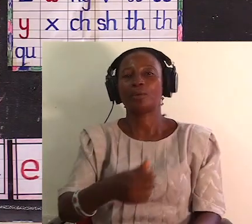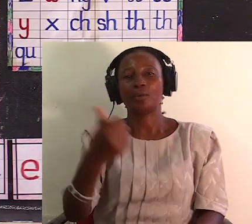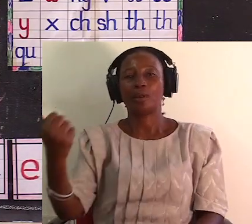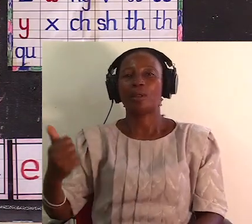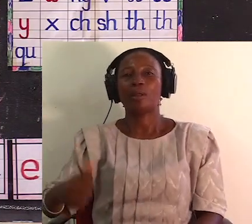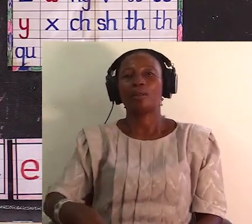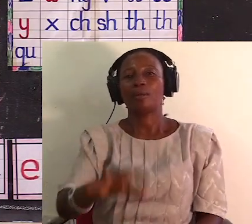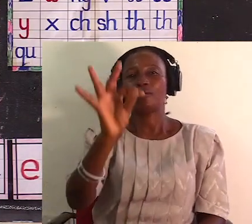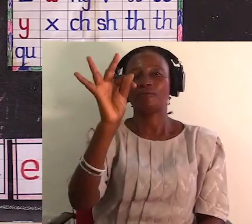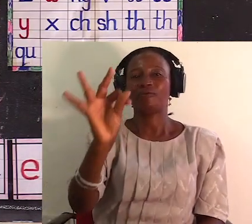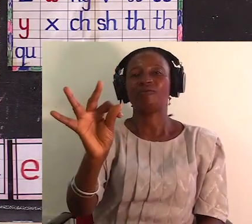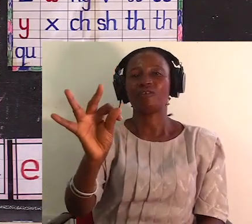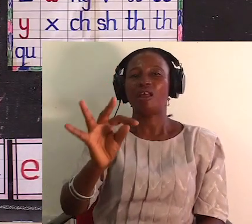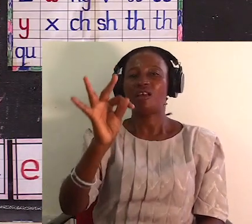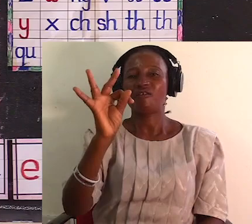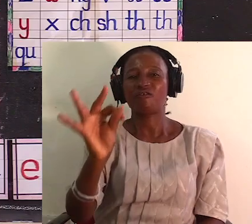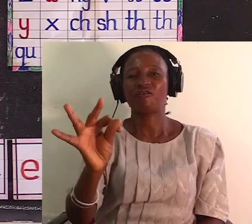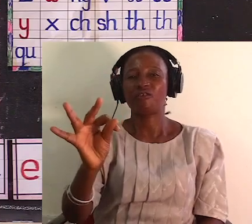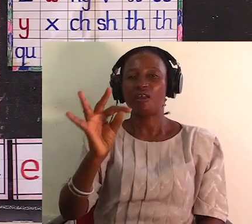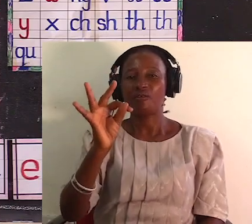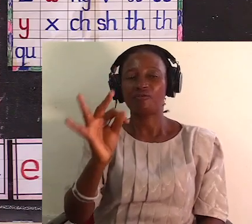Okay, now we are going to sing it together.